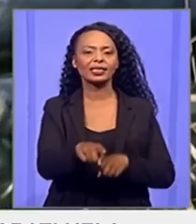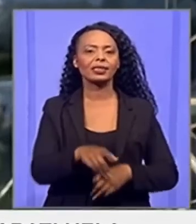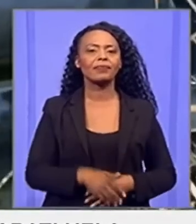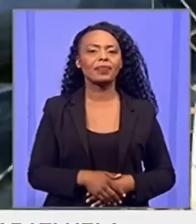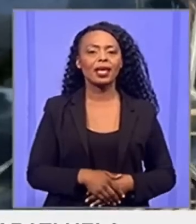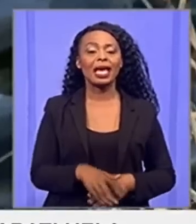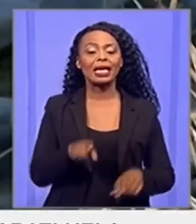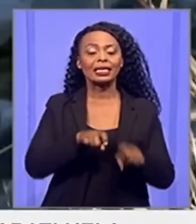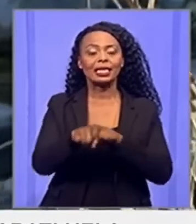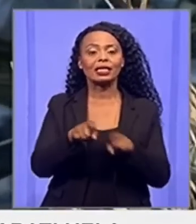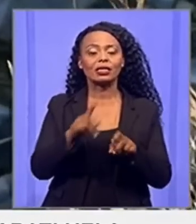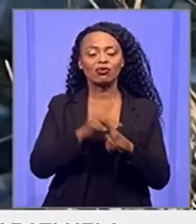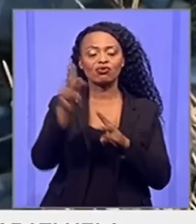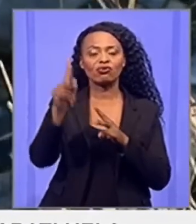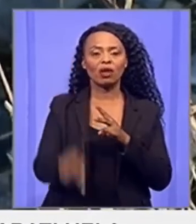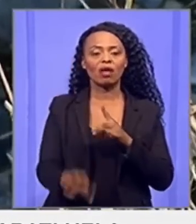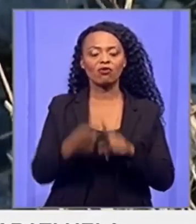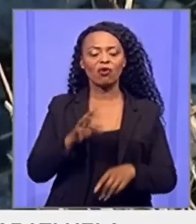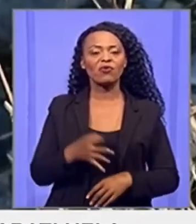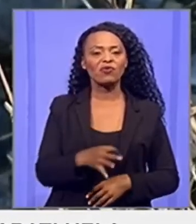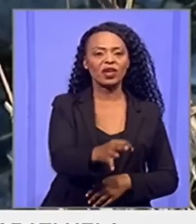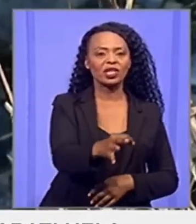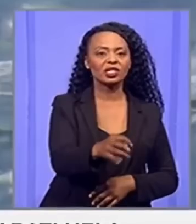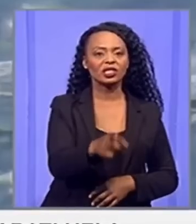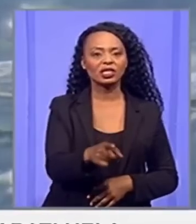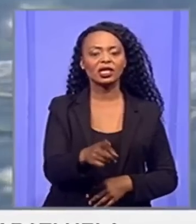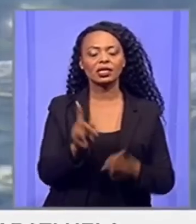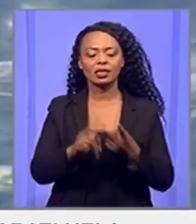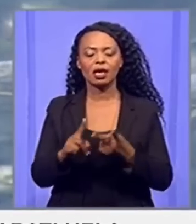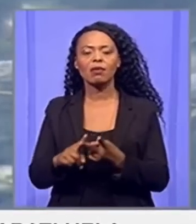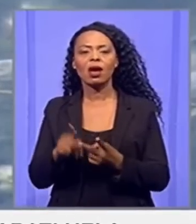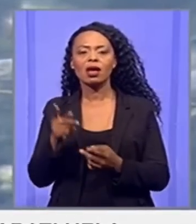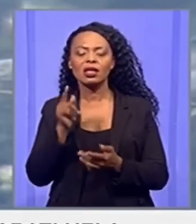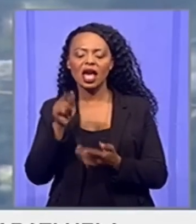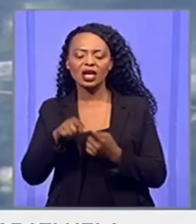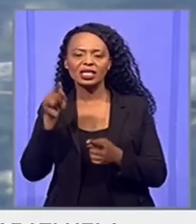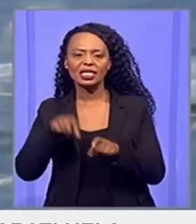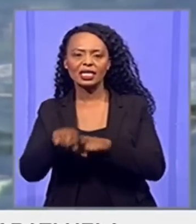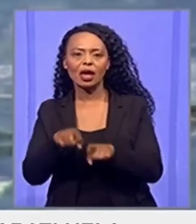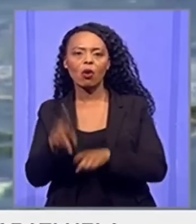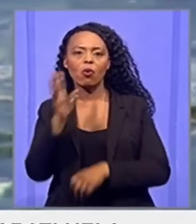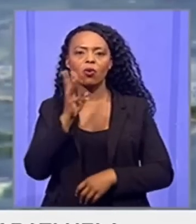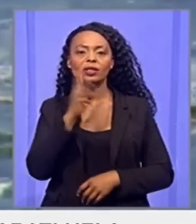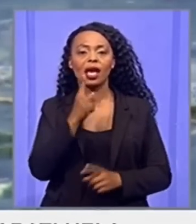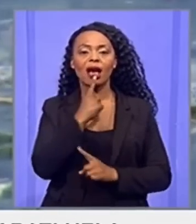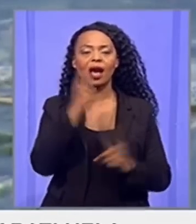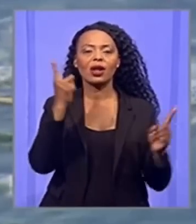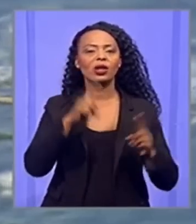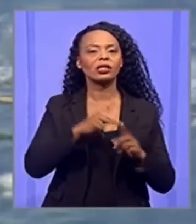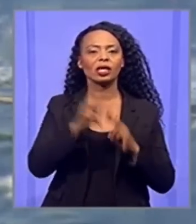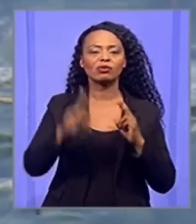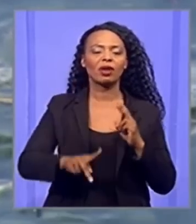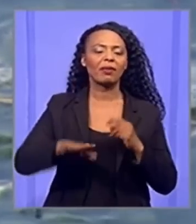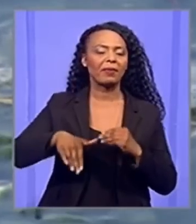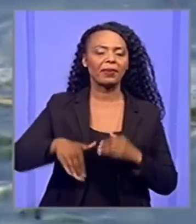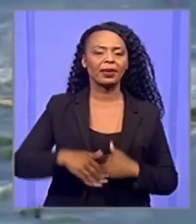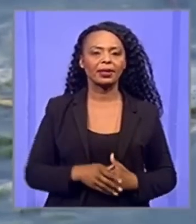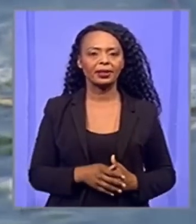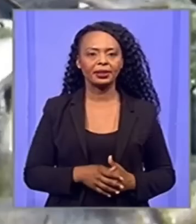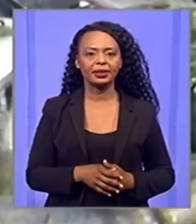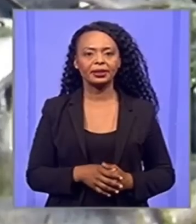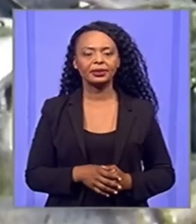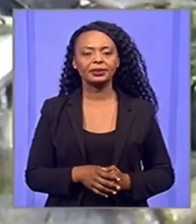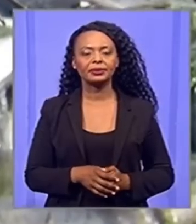tse di dirilweng mo ditlhaping le tsa disampole tsa metsi go tswa mo letamong ga di ise di rebolwe.